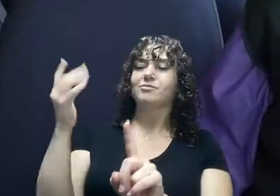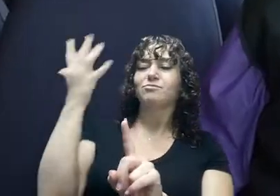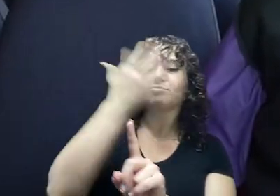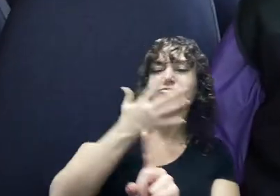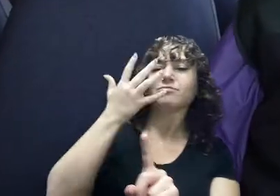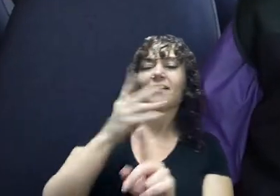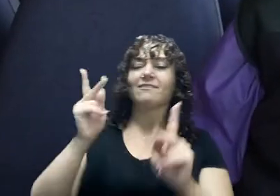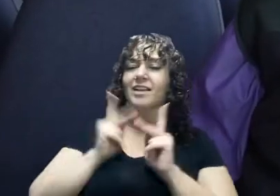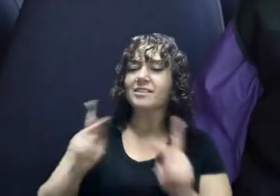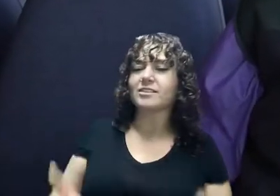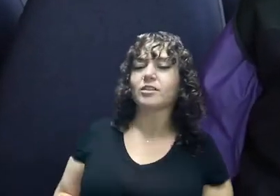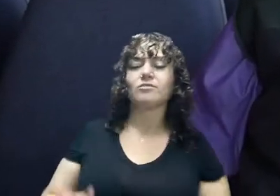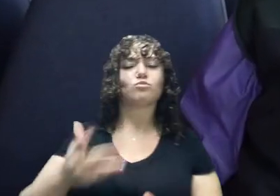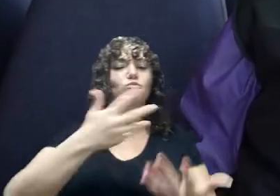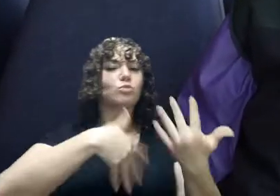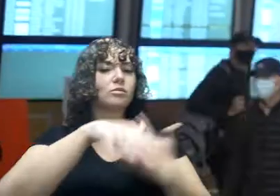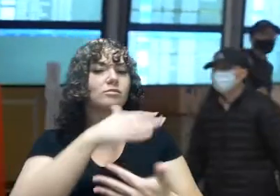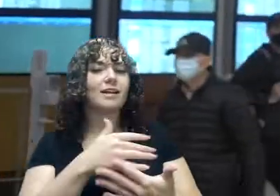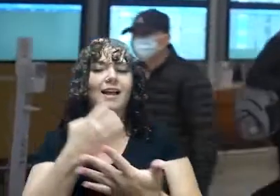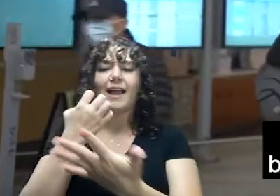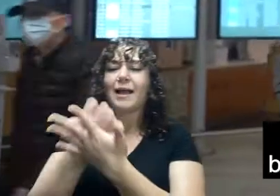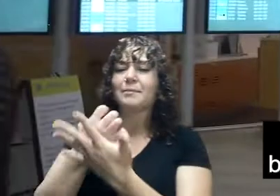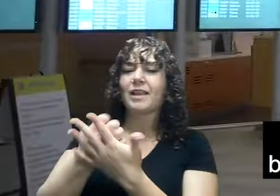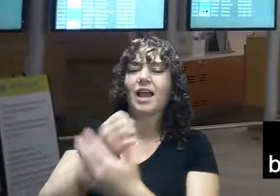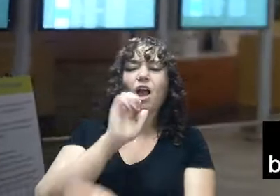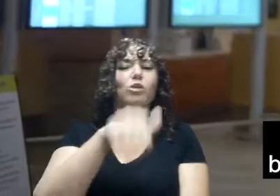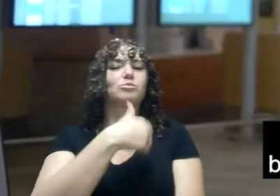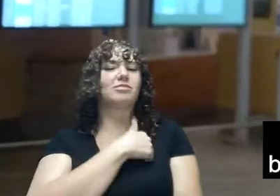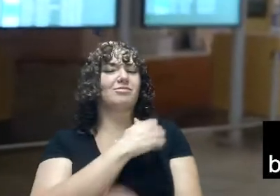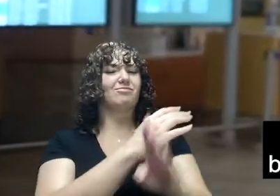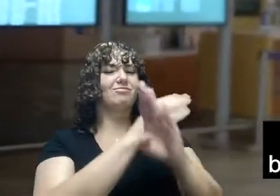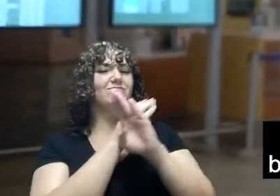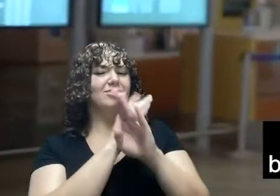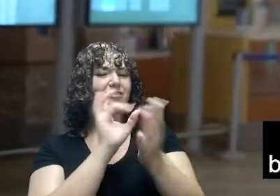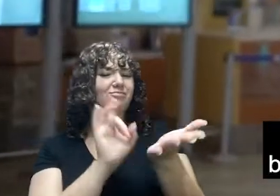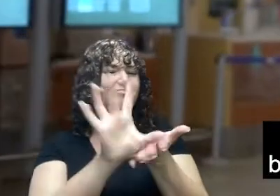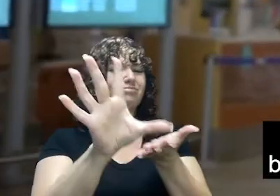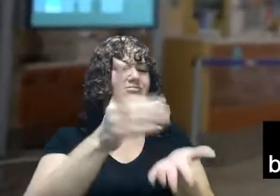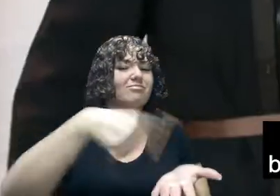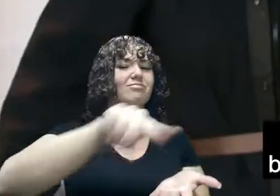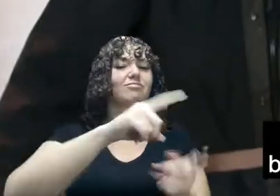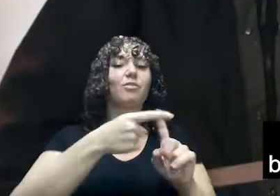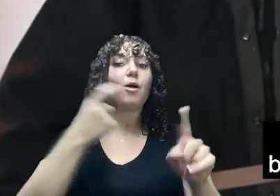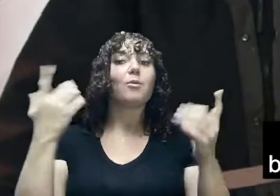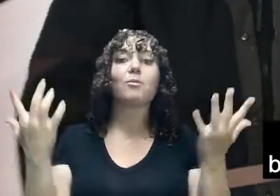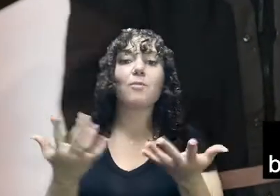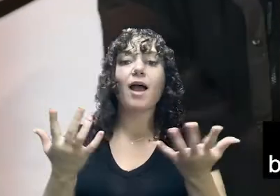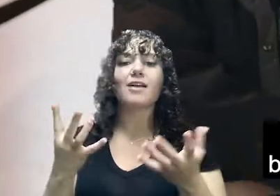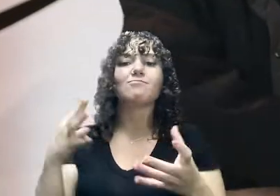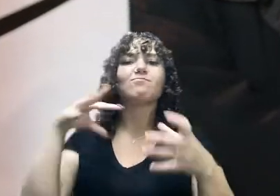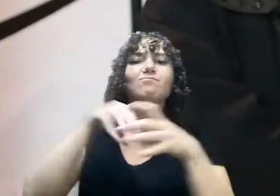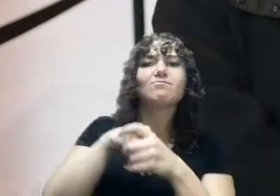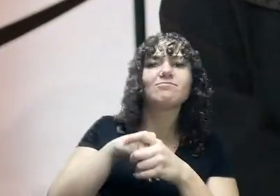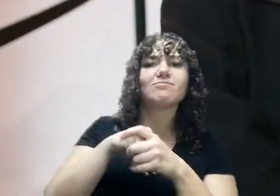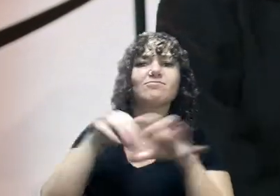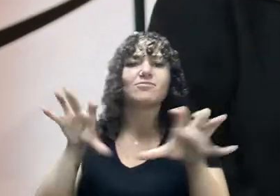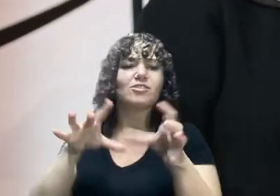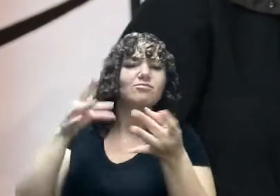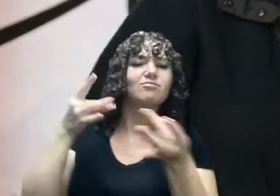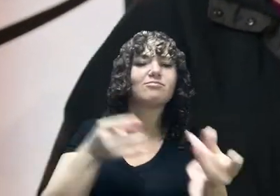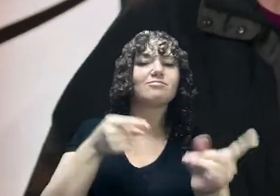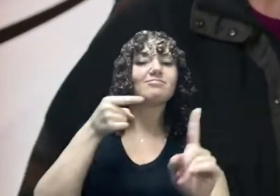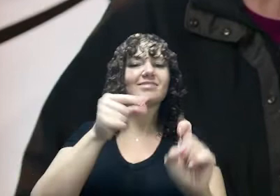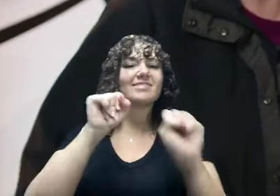with disabilities face physical, social, economic, and attitudinal barriers that exclude them from participating fully